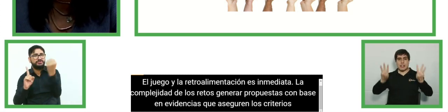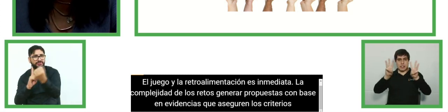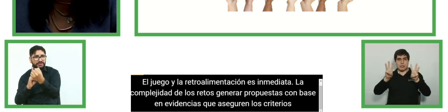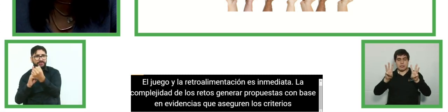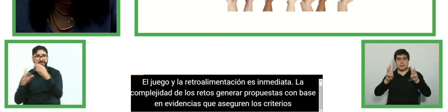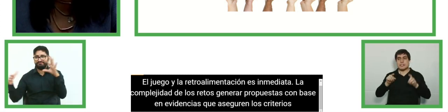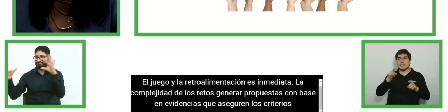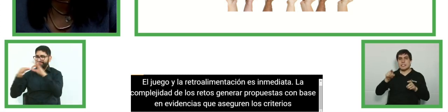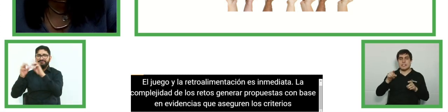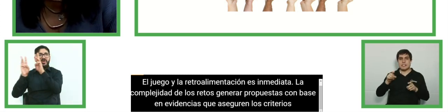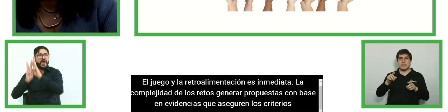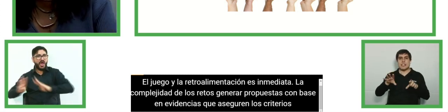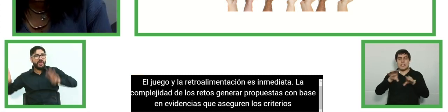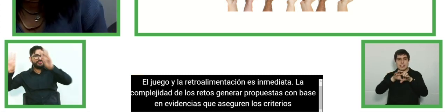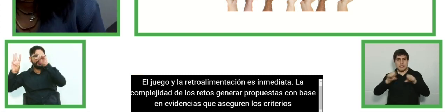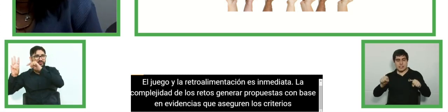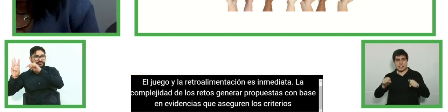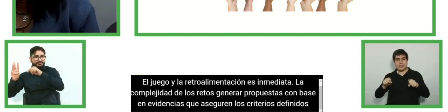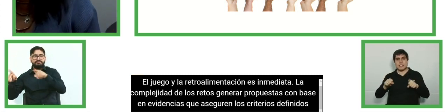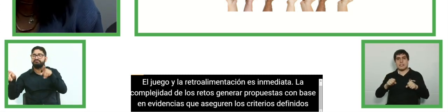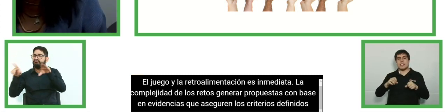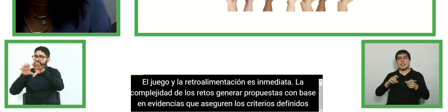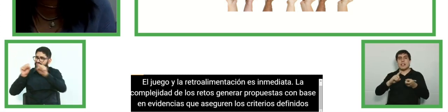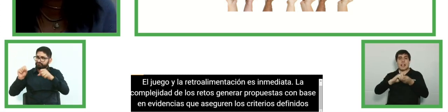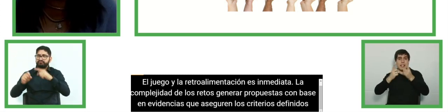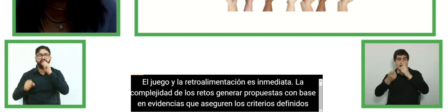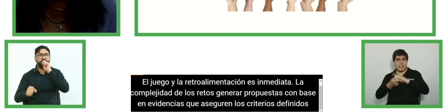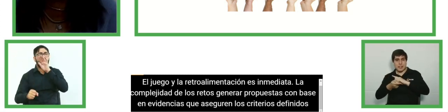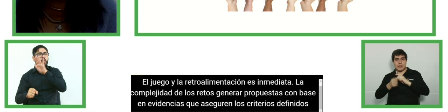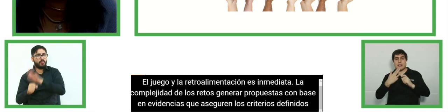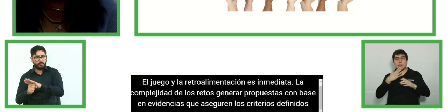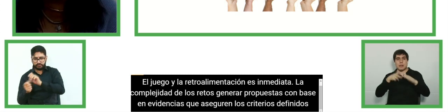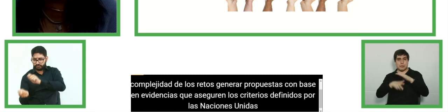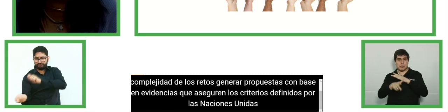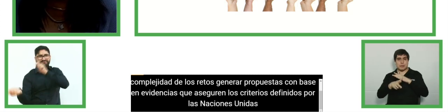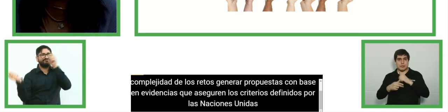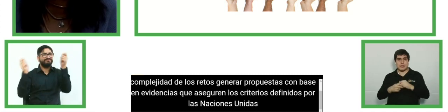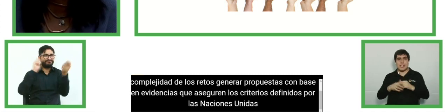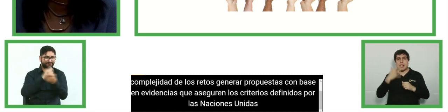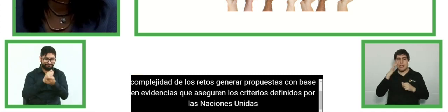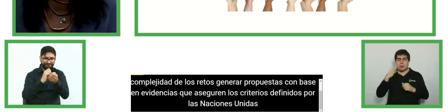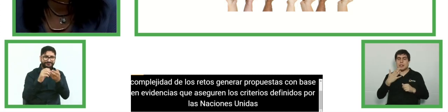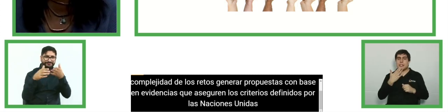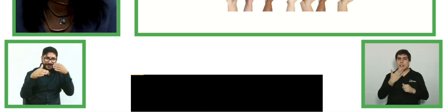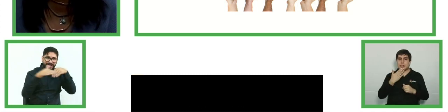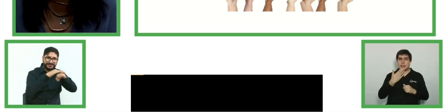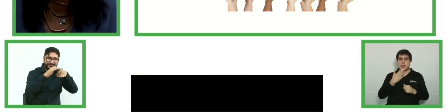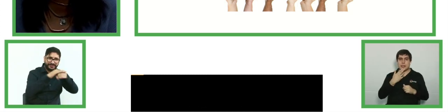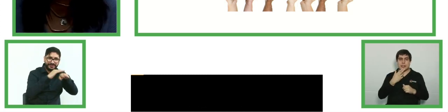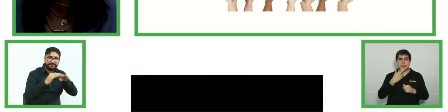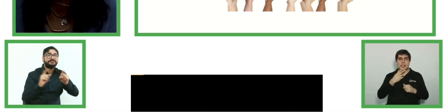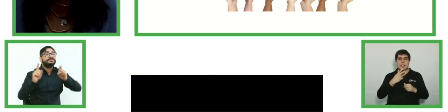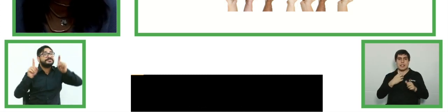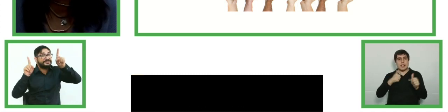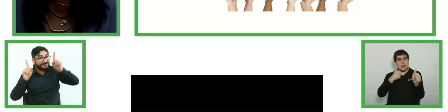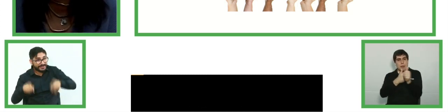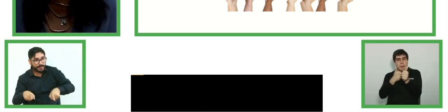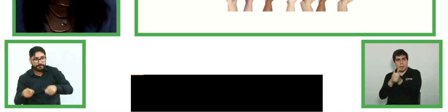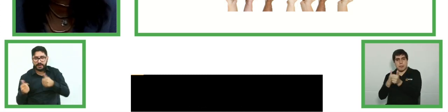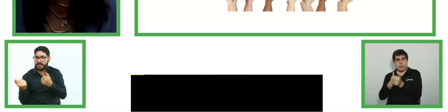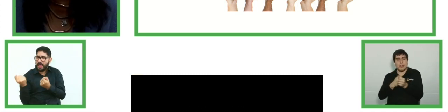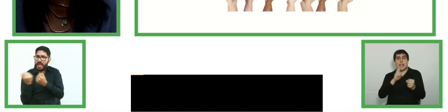accessibility, adaptability, and accessibility. Not least important is to support effectively the teachers in their own